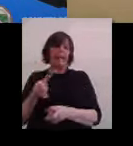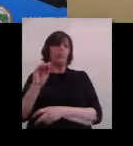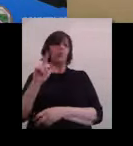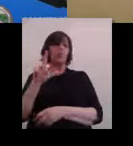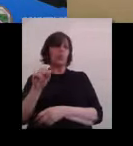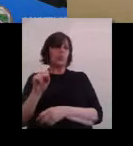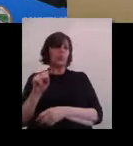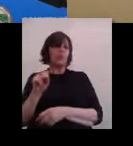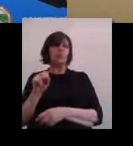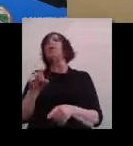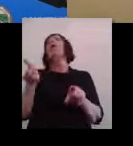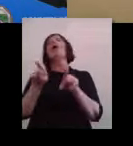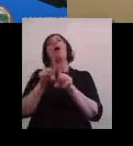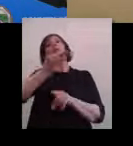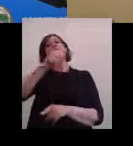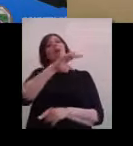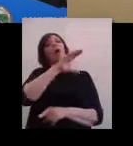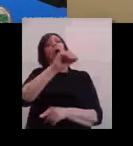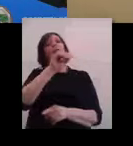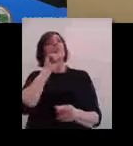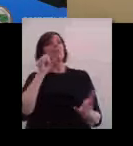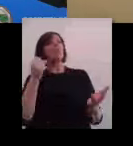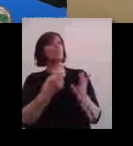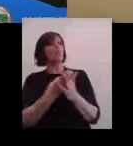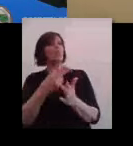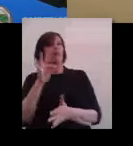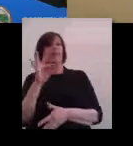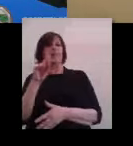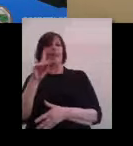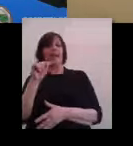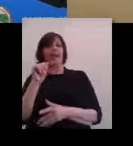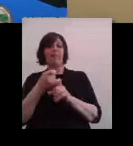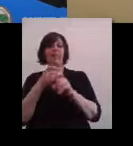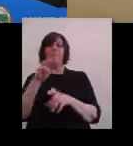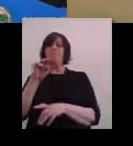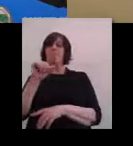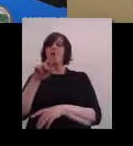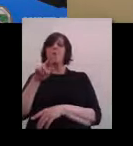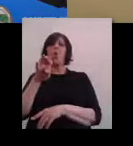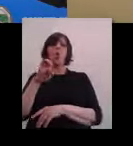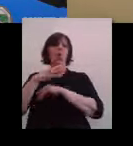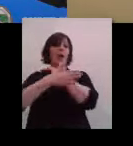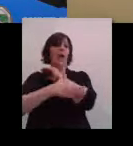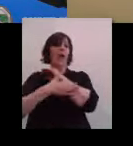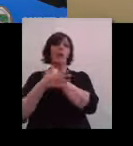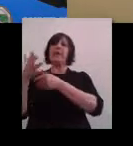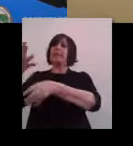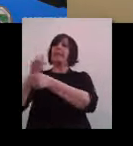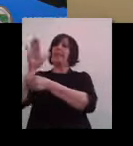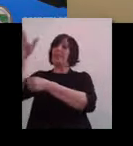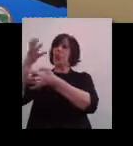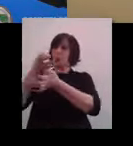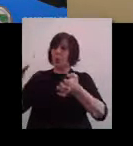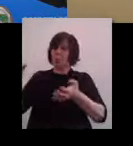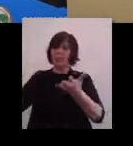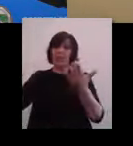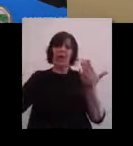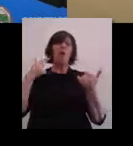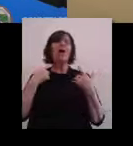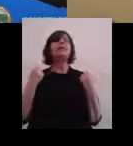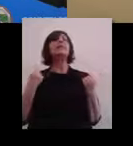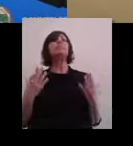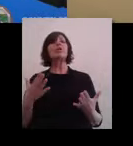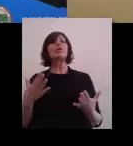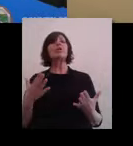that's been approved by the FDA that's based out of Monroe County and acquiring their equipment so that we can have as much antibody testing as